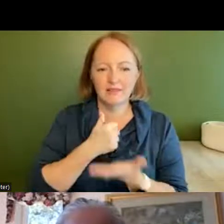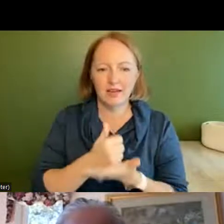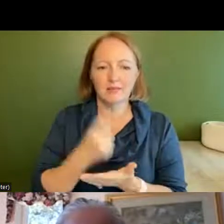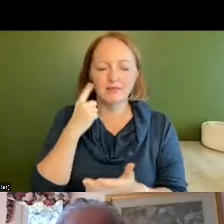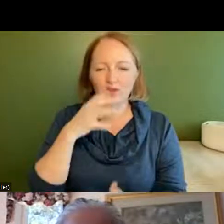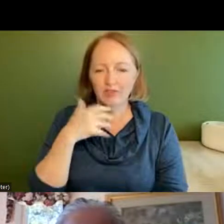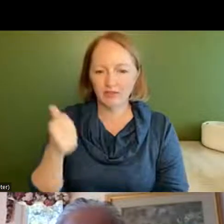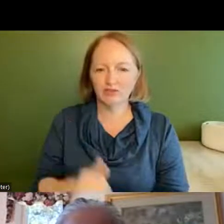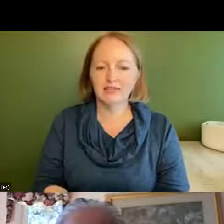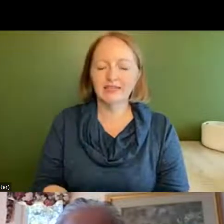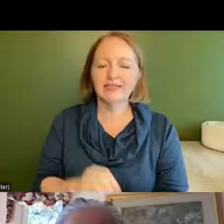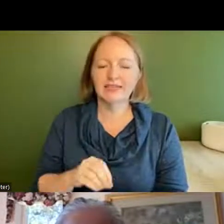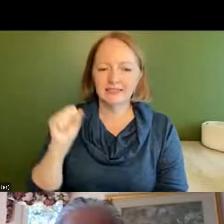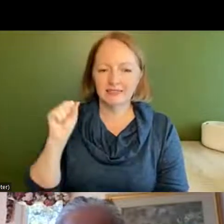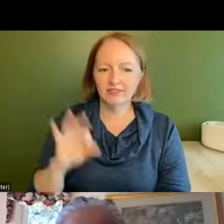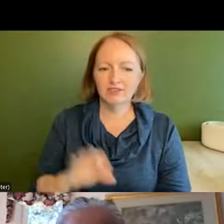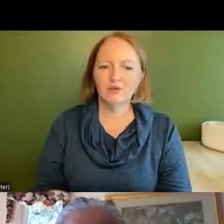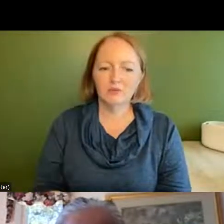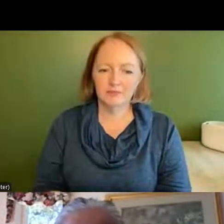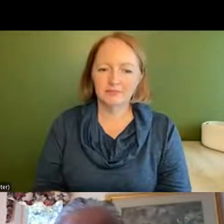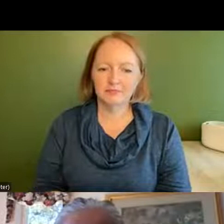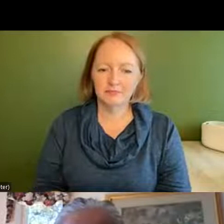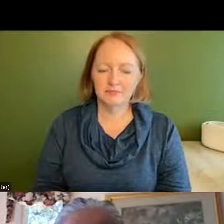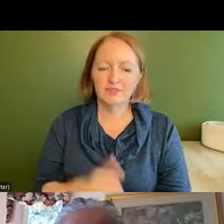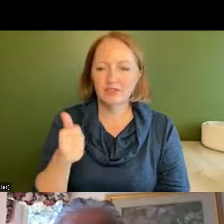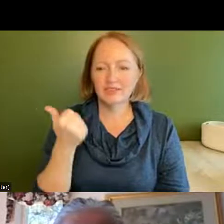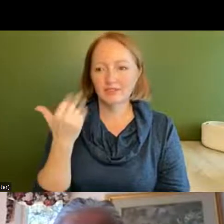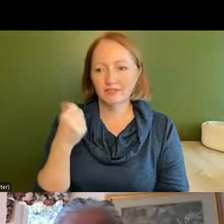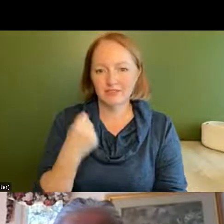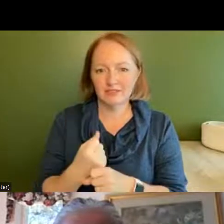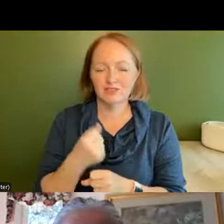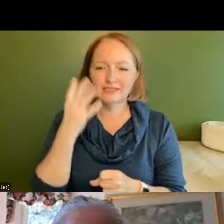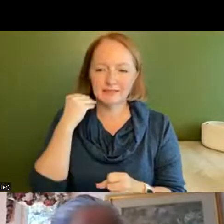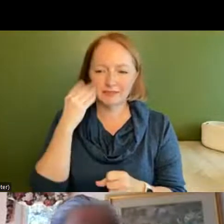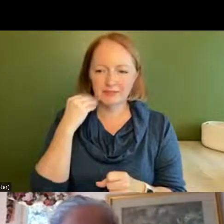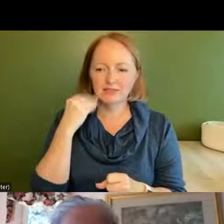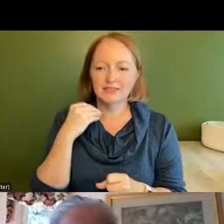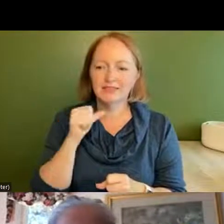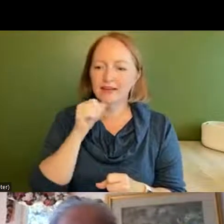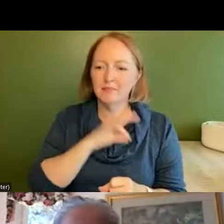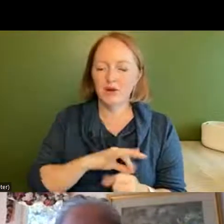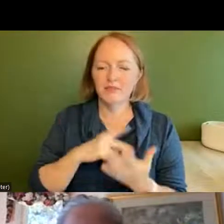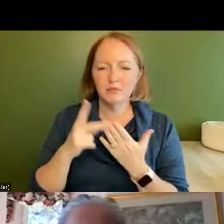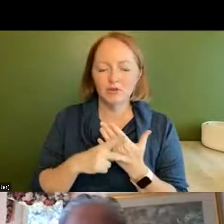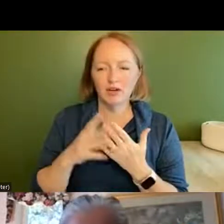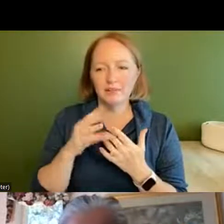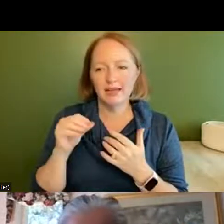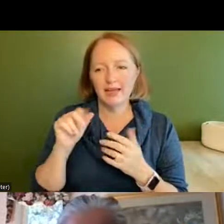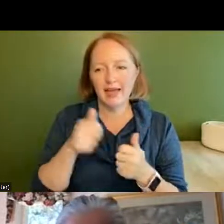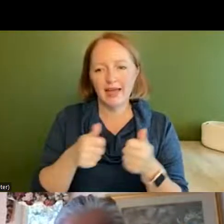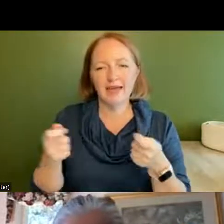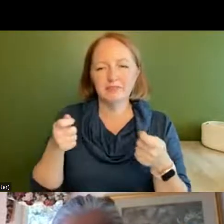the Elderly, based in San Francisco. She has 15 years of experience in nonprofit program and